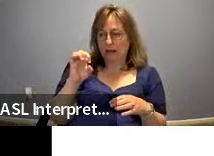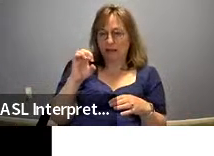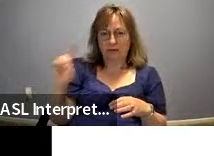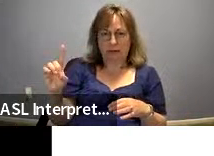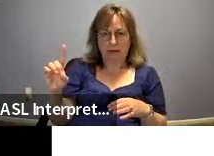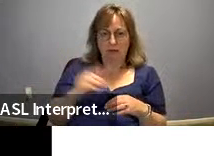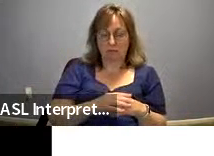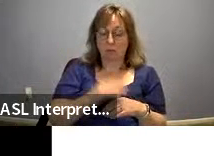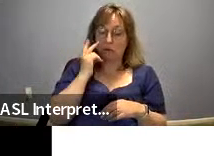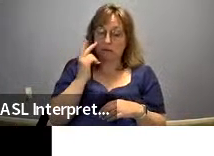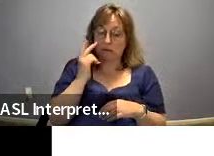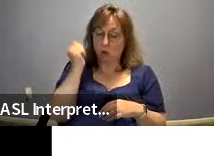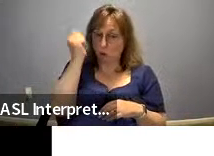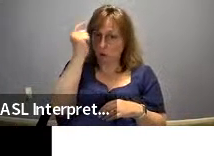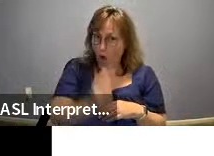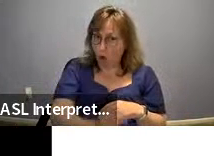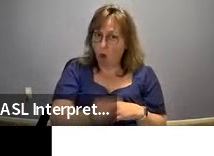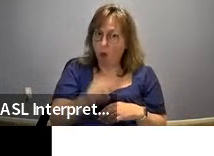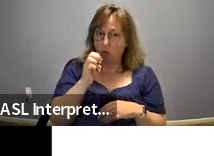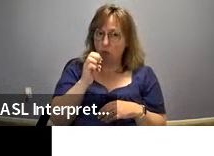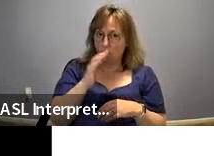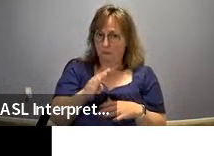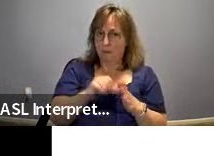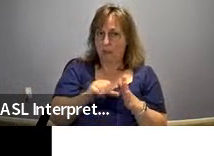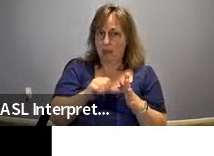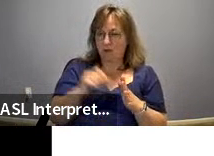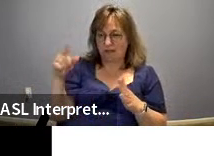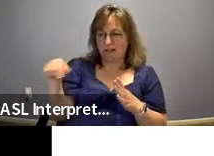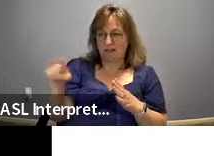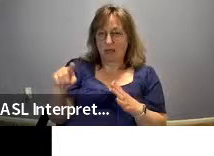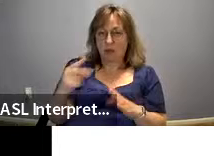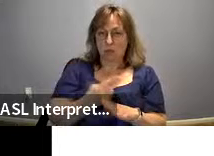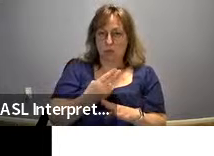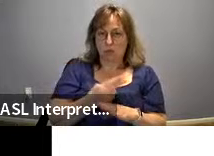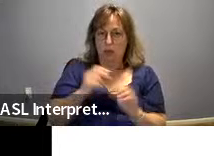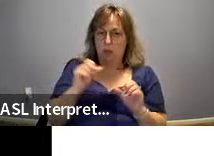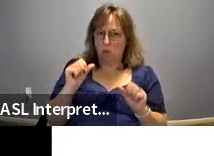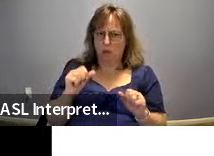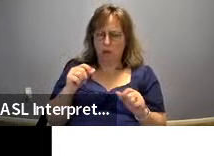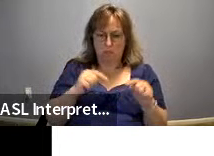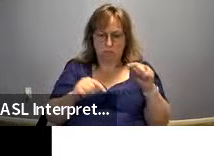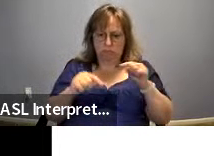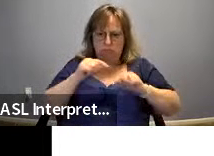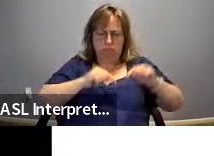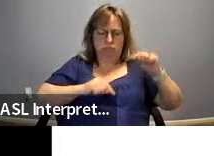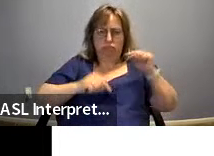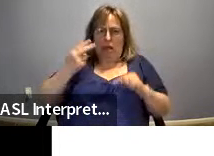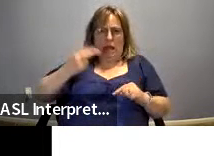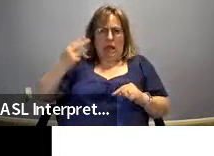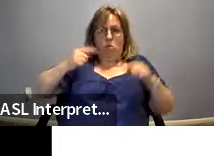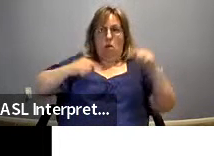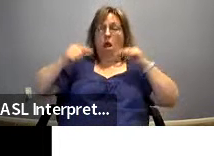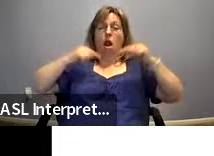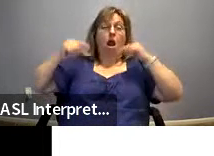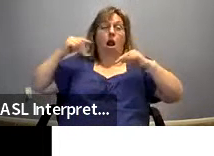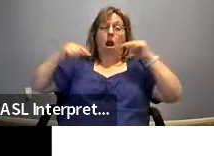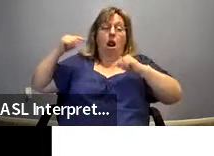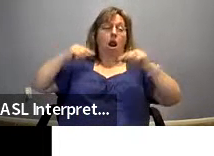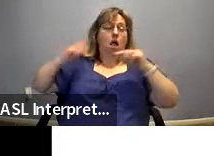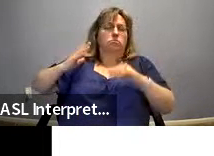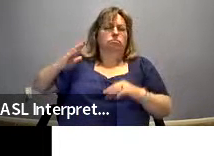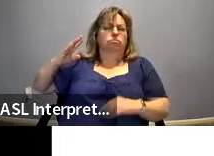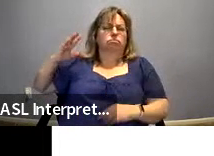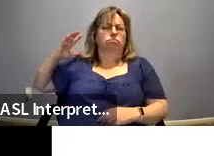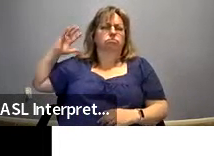of the websites that the student has visited, and we can go way back and look at many different sites from weeks and